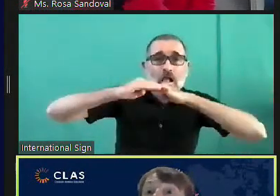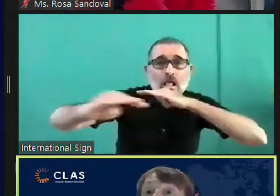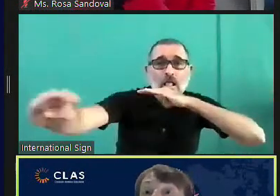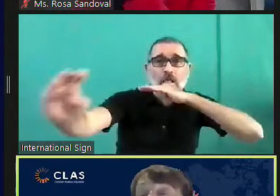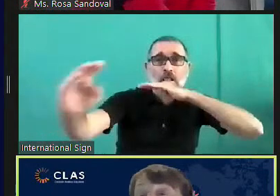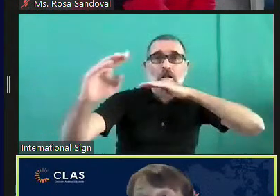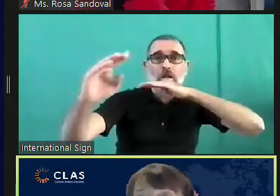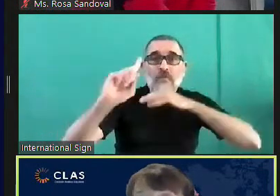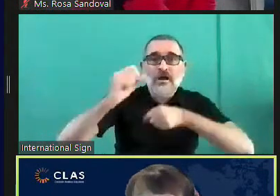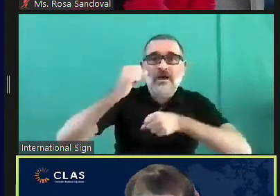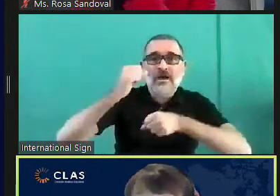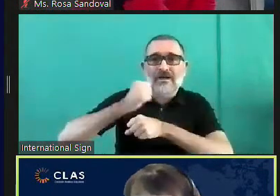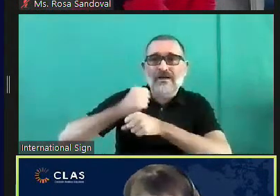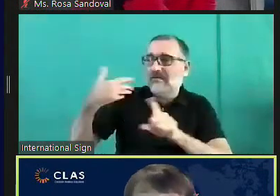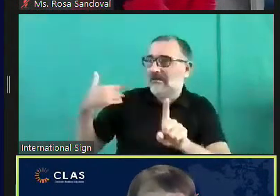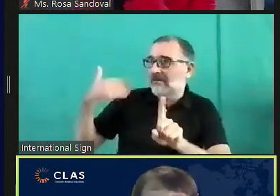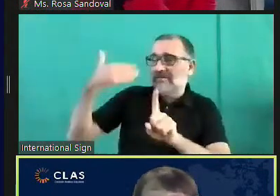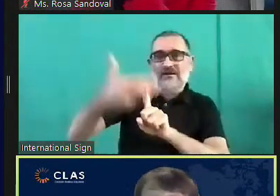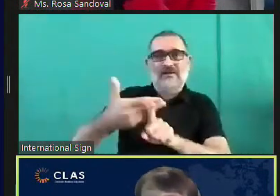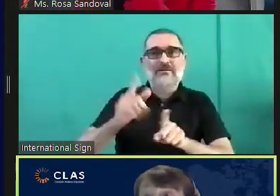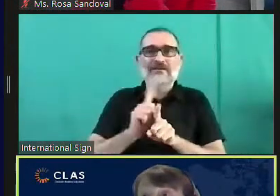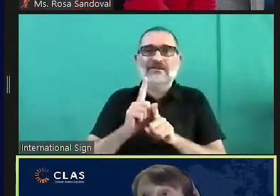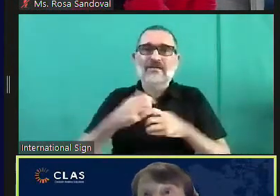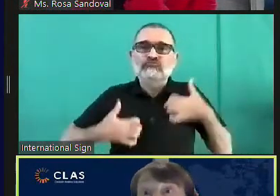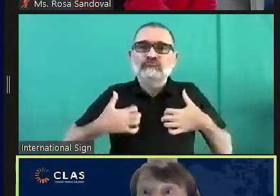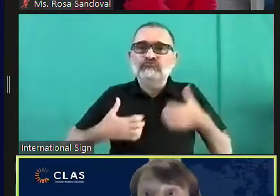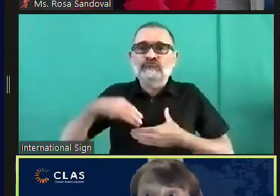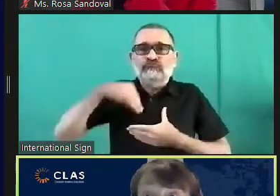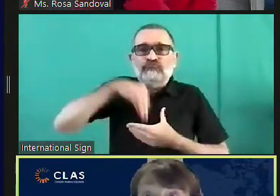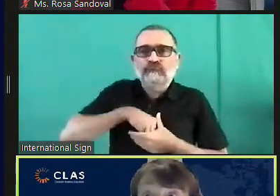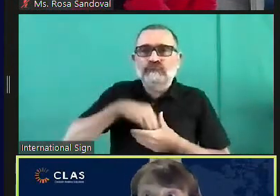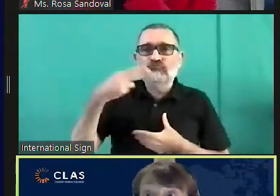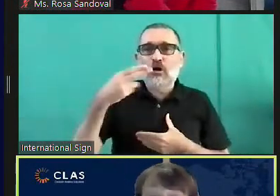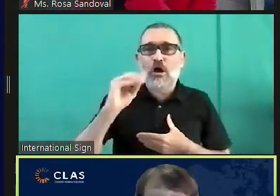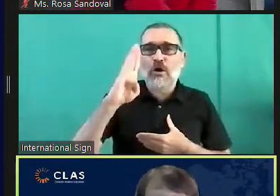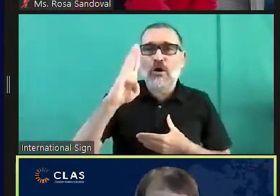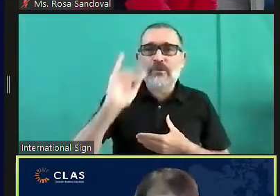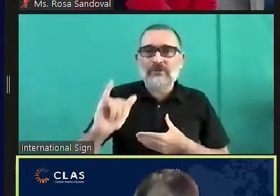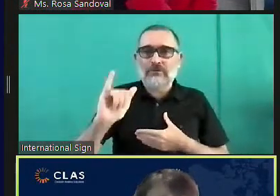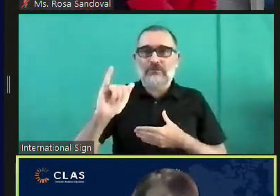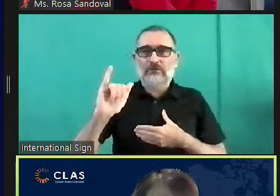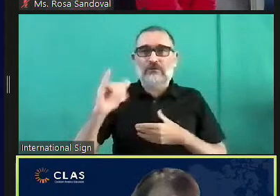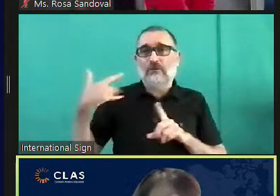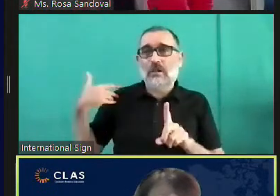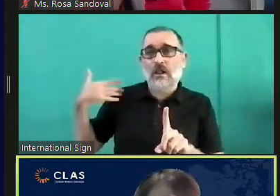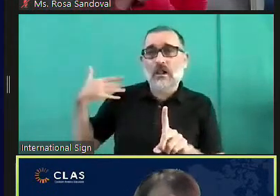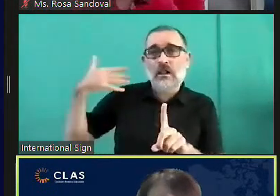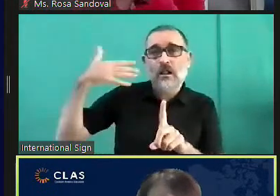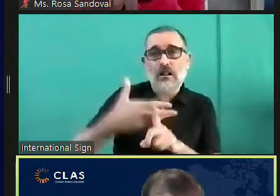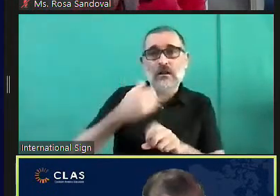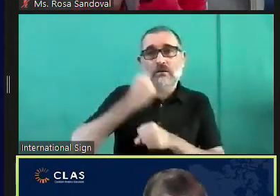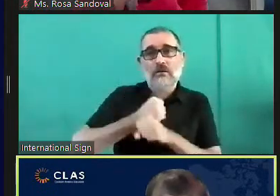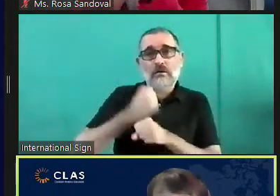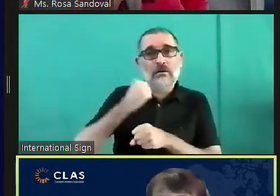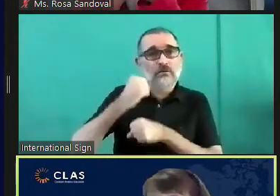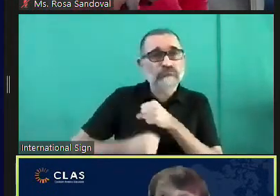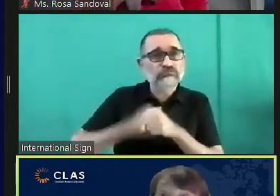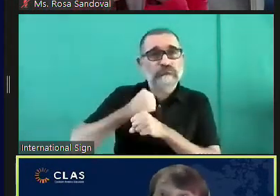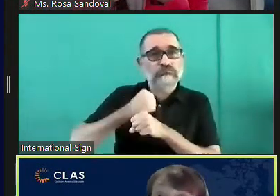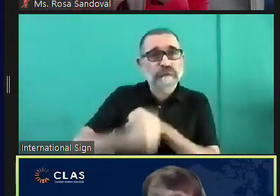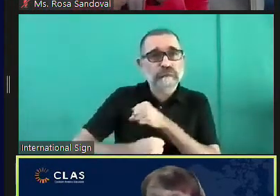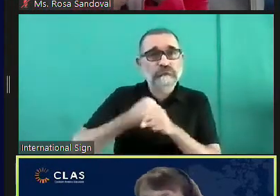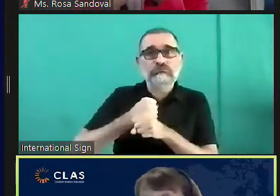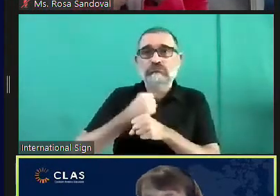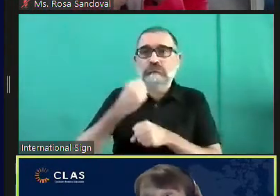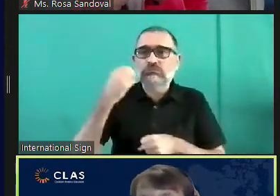the influx of resources for the Bloomberg Initiative. We must be very grateful for them here.